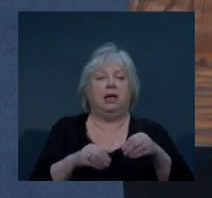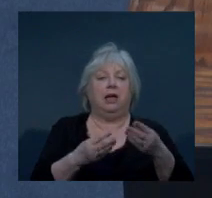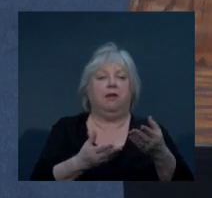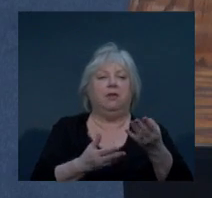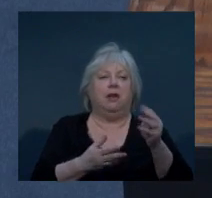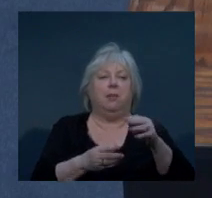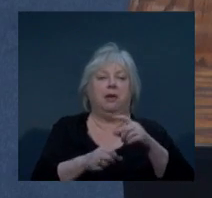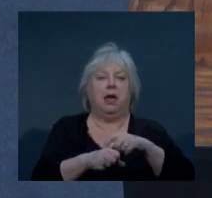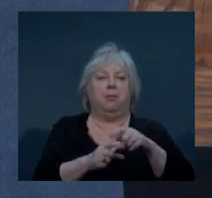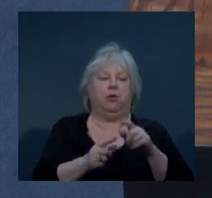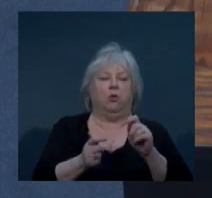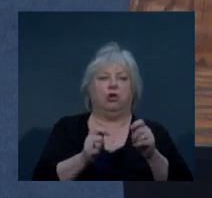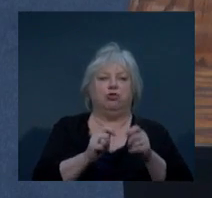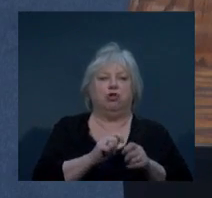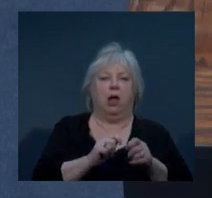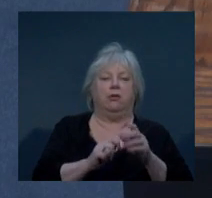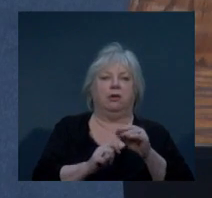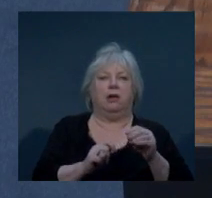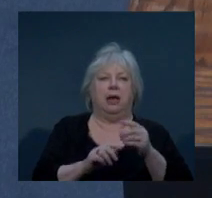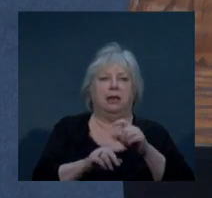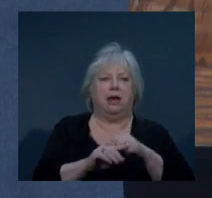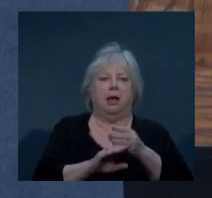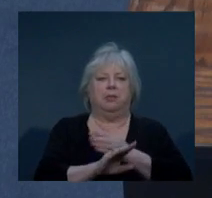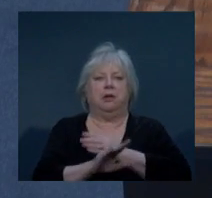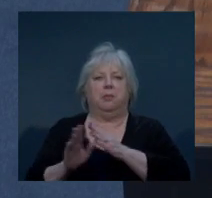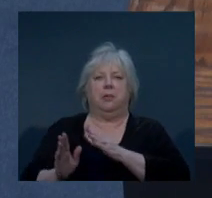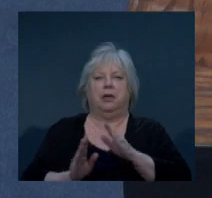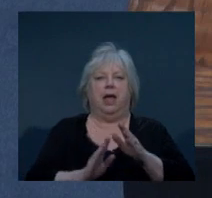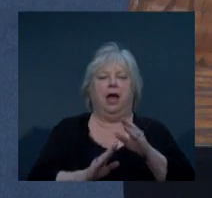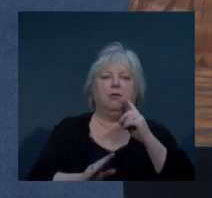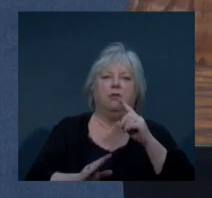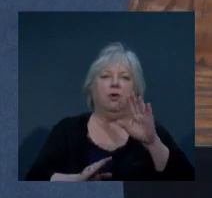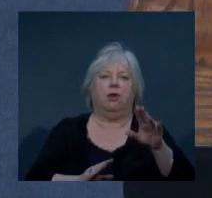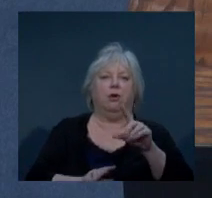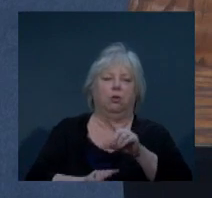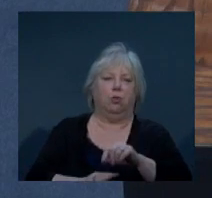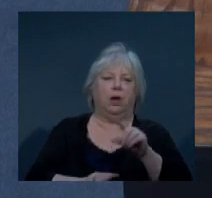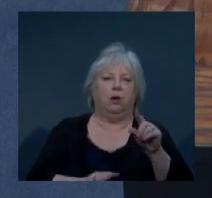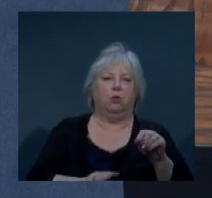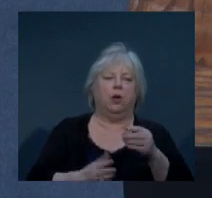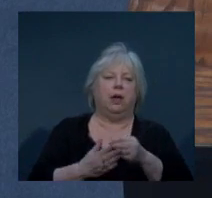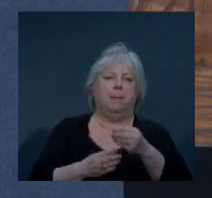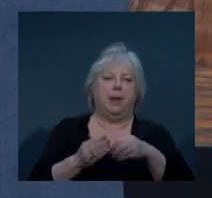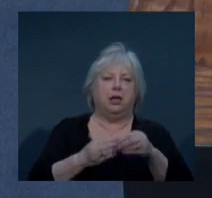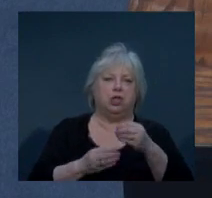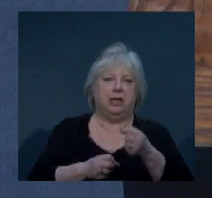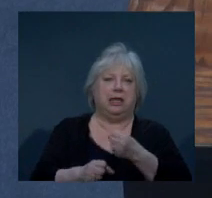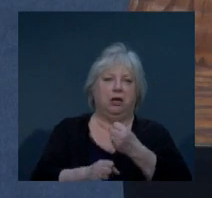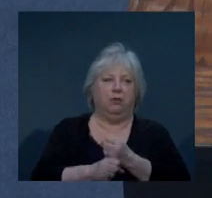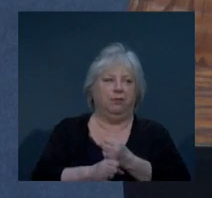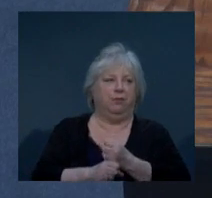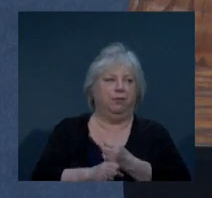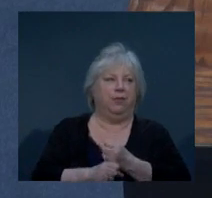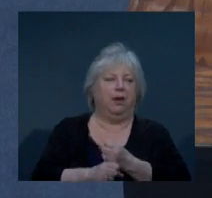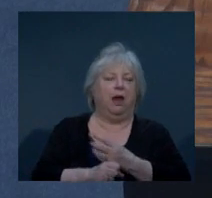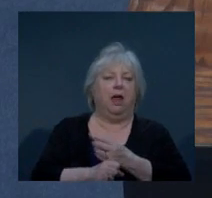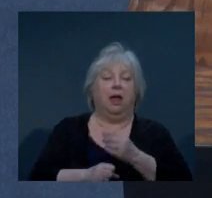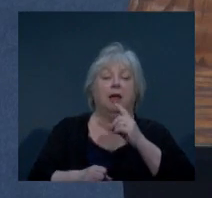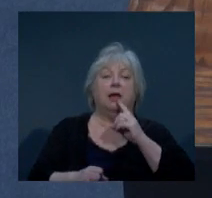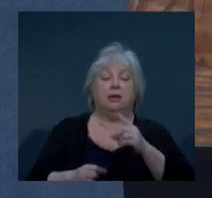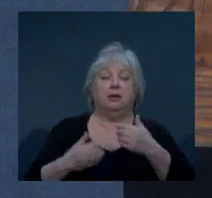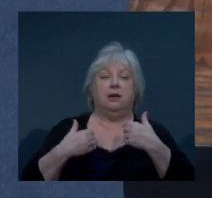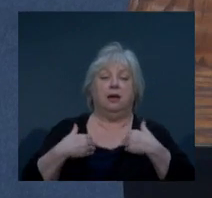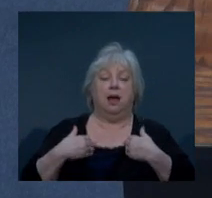to adjust and give them time to plan for their 2020 budget year. I did